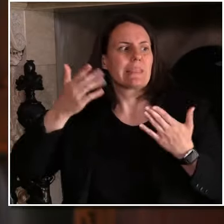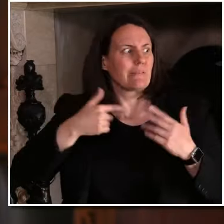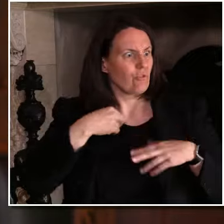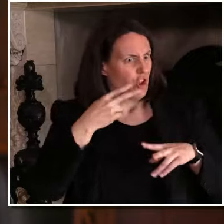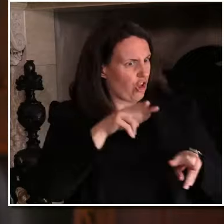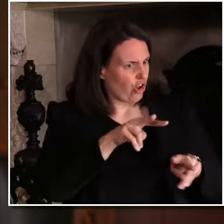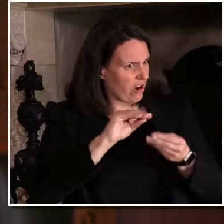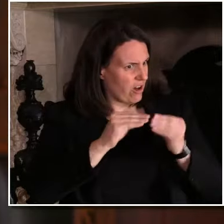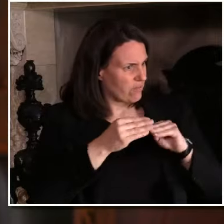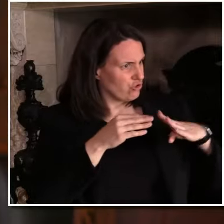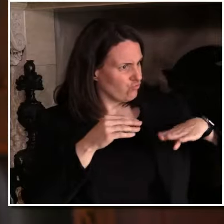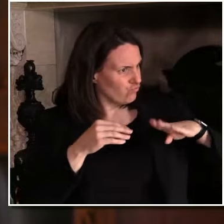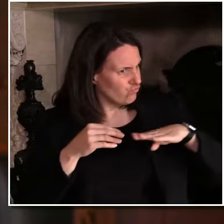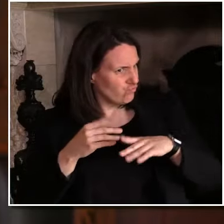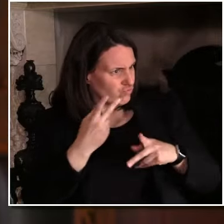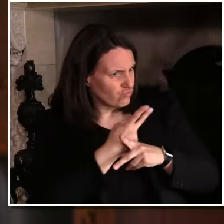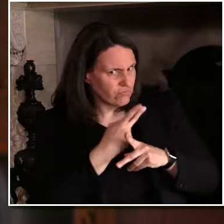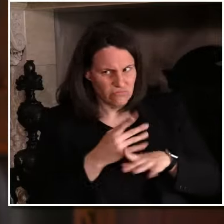move forward